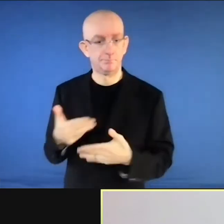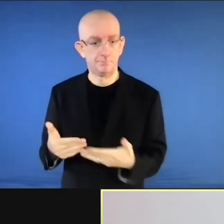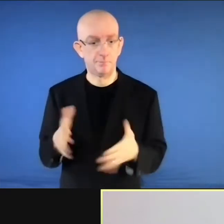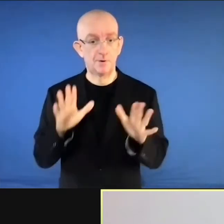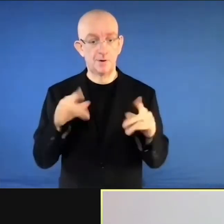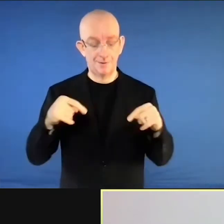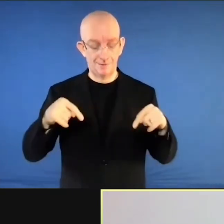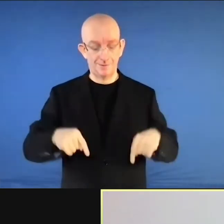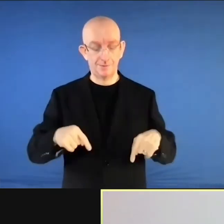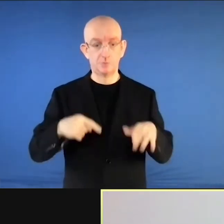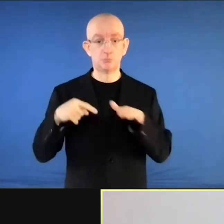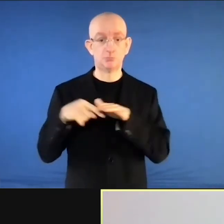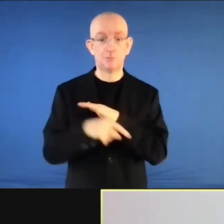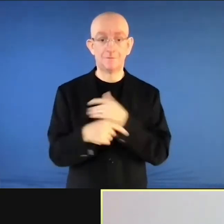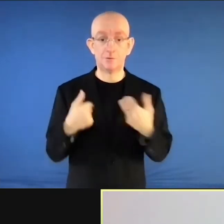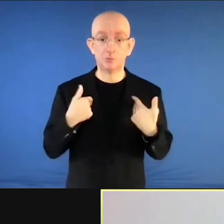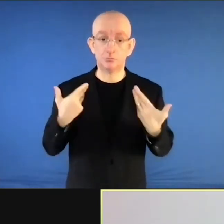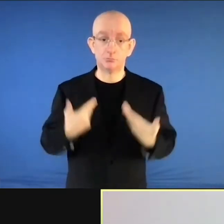the strict rules of